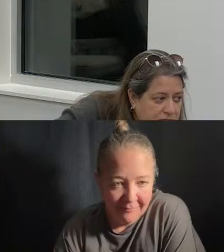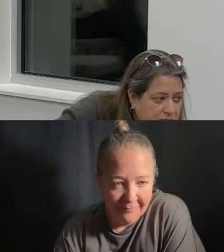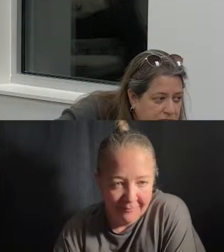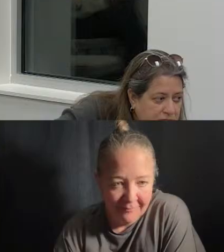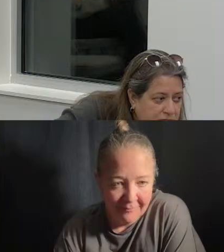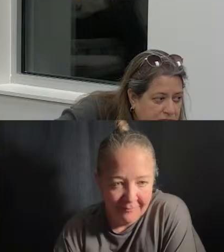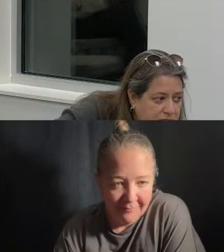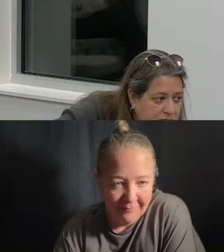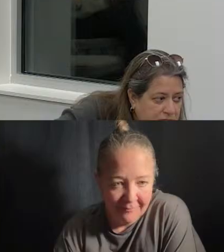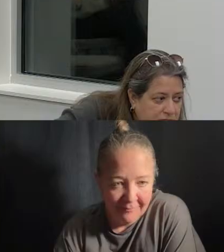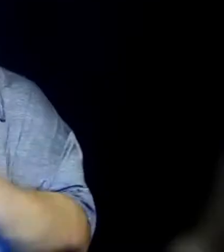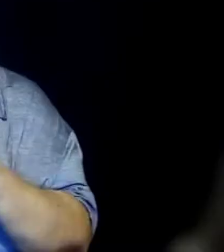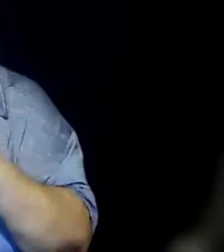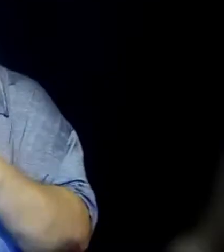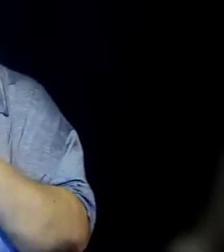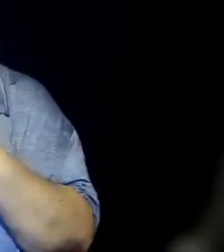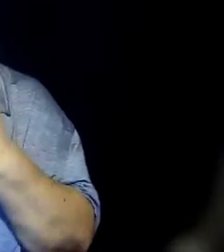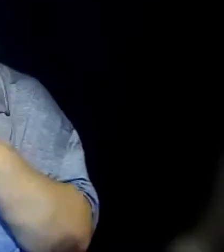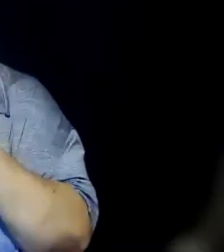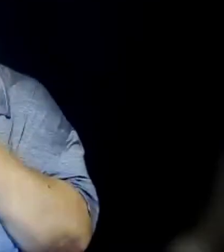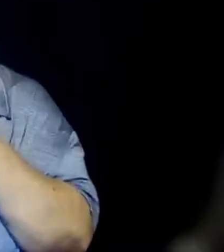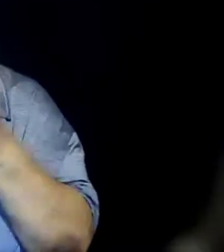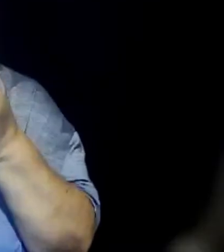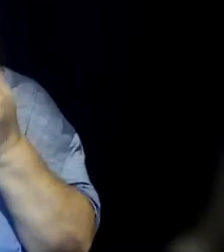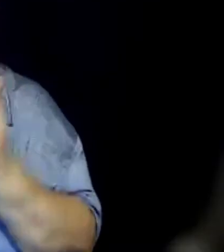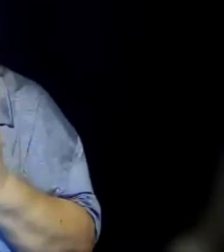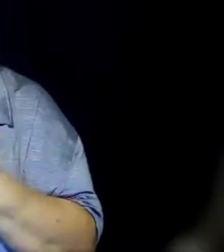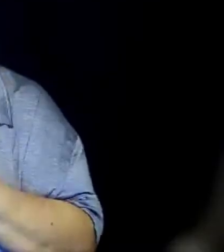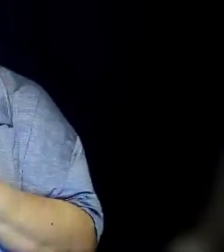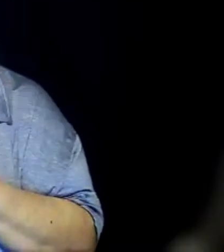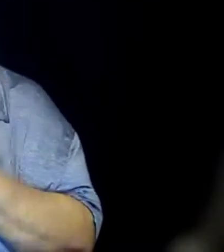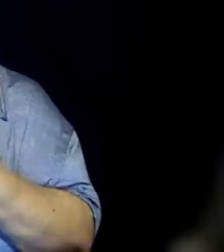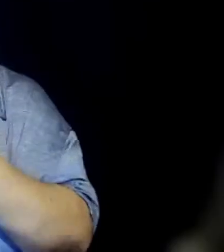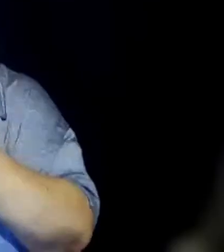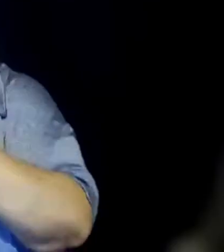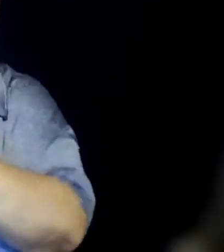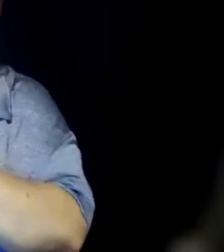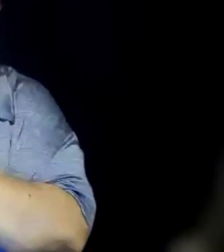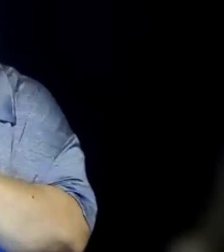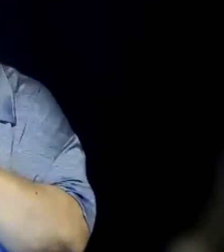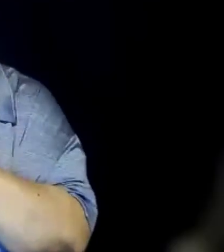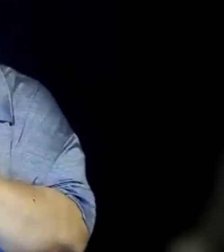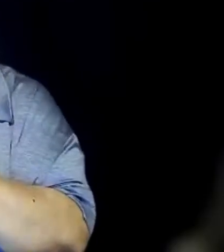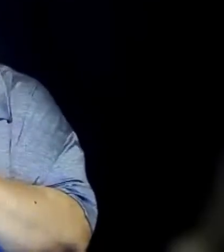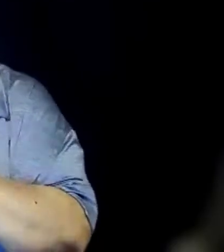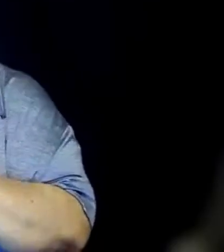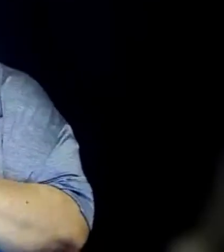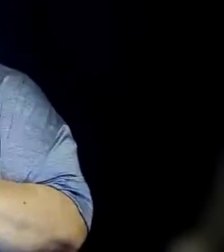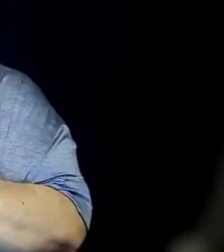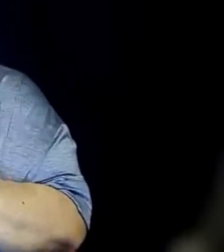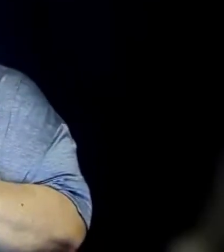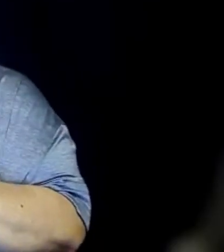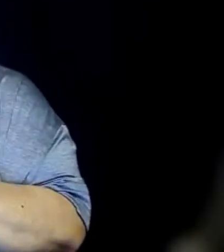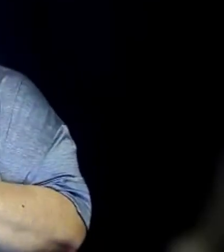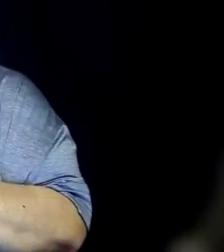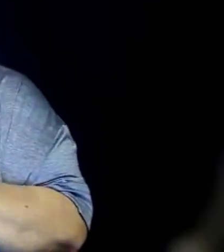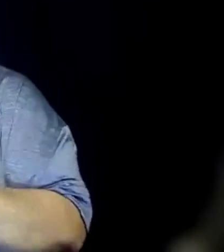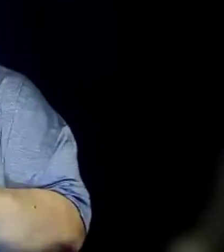order to get a professional driver, I would think you'd want to keep them on, and Thursdays and Fridays, they'd be reassigned to do other